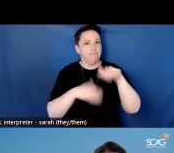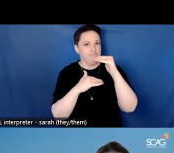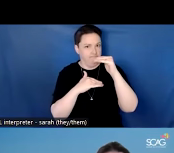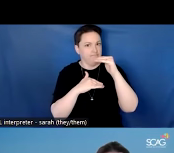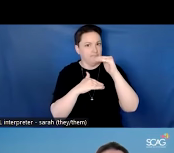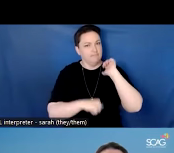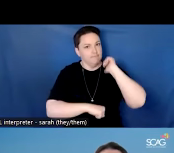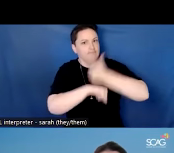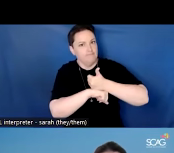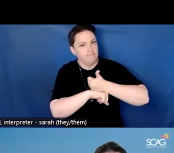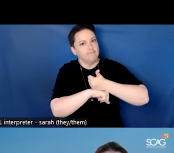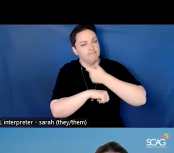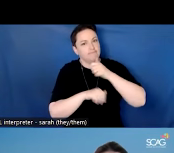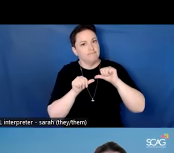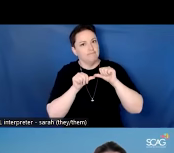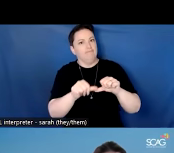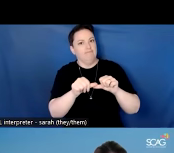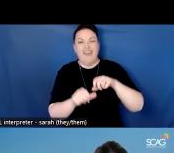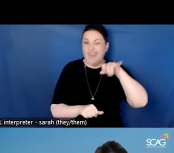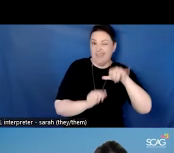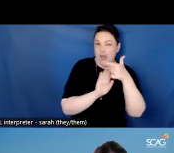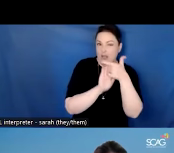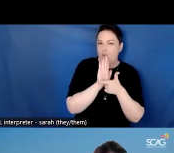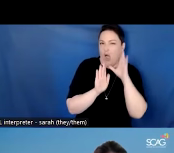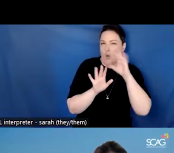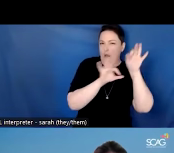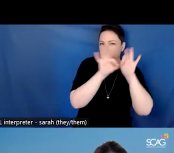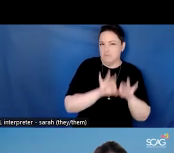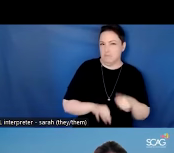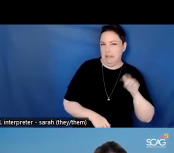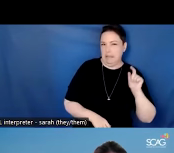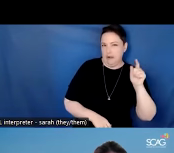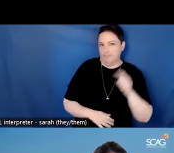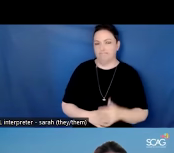later presentation. Next slide, please.